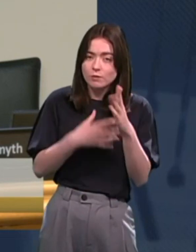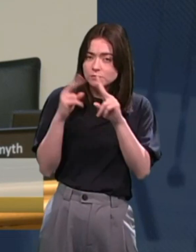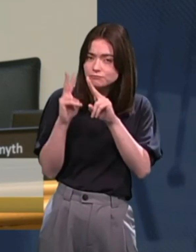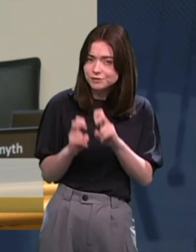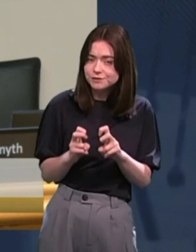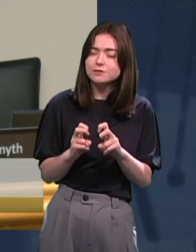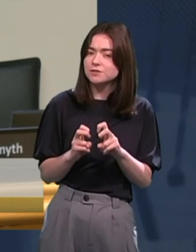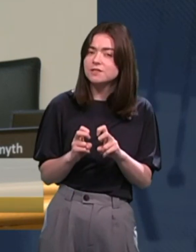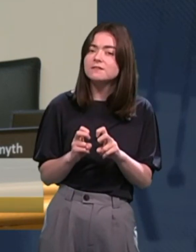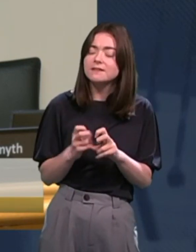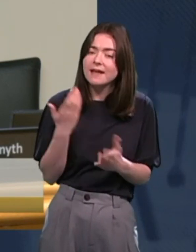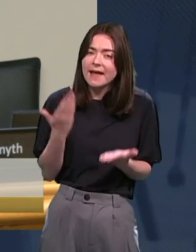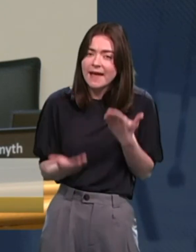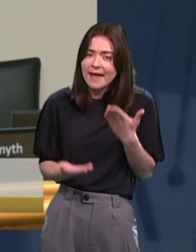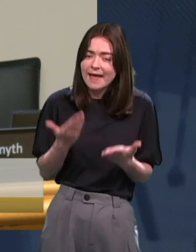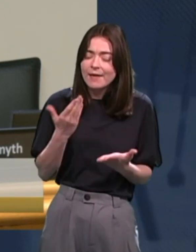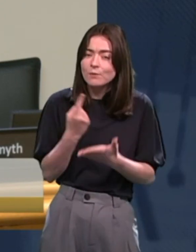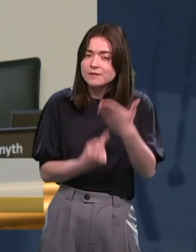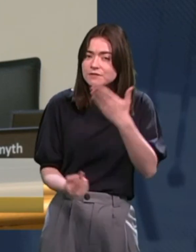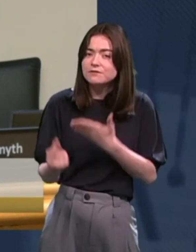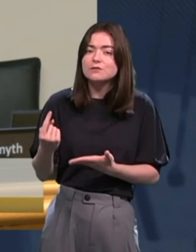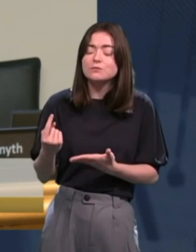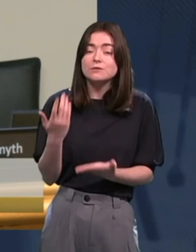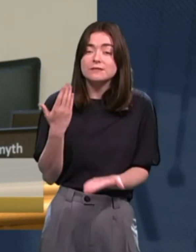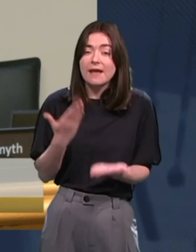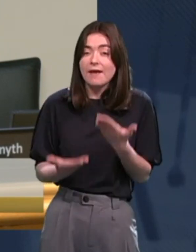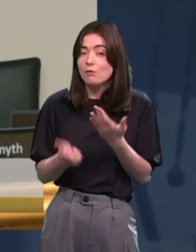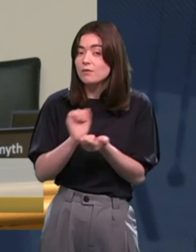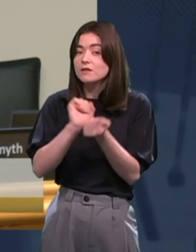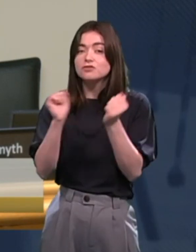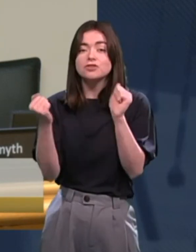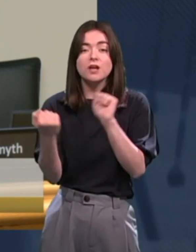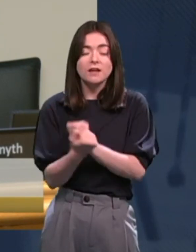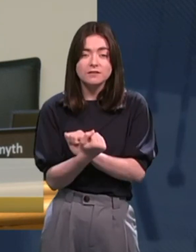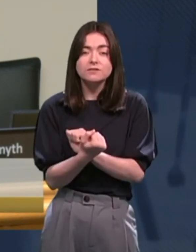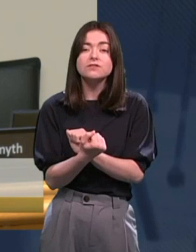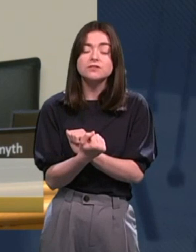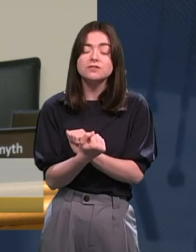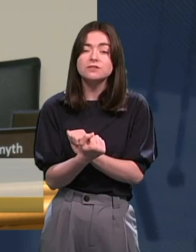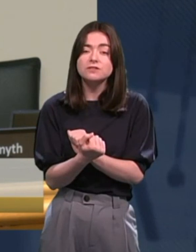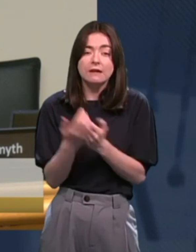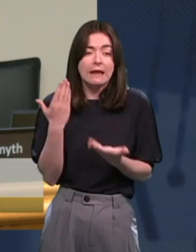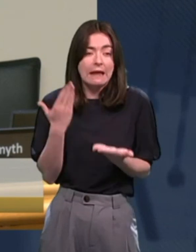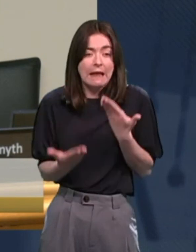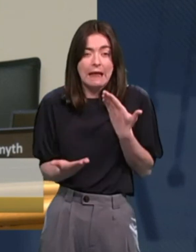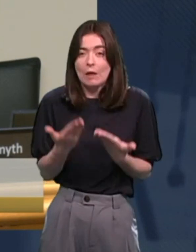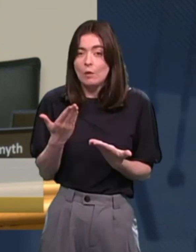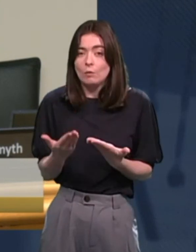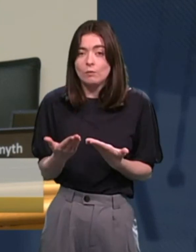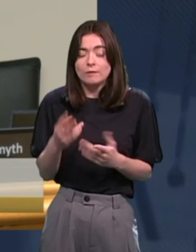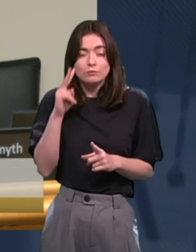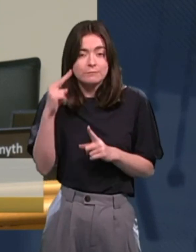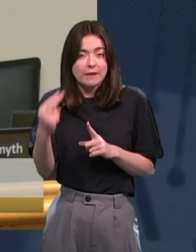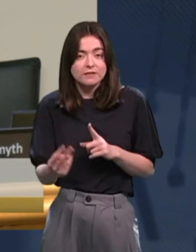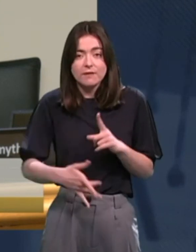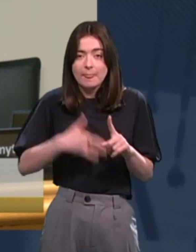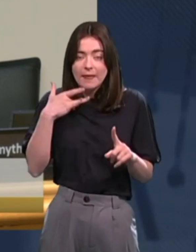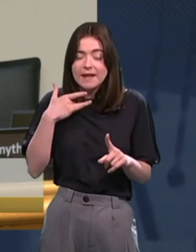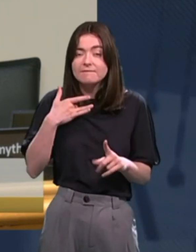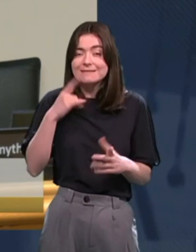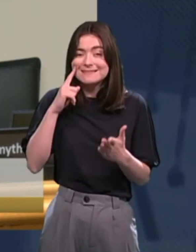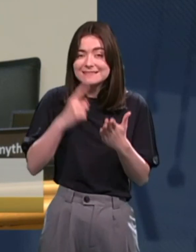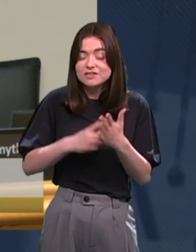researching how individuals change in terms of the way they view life, the choices they're going to